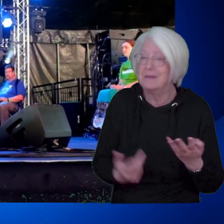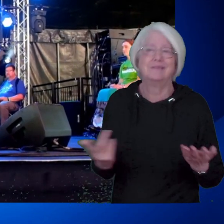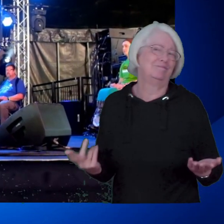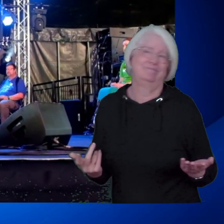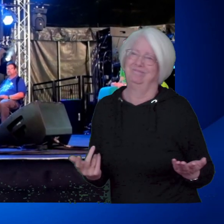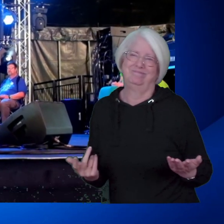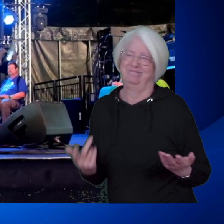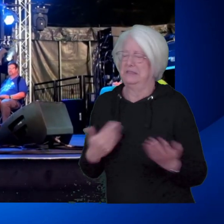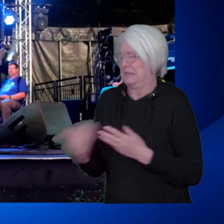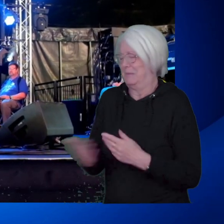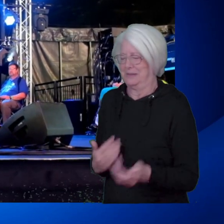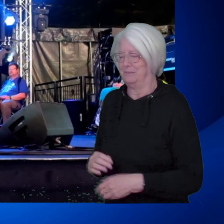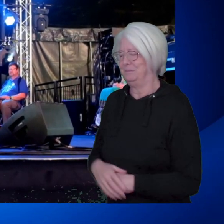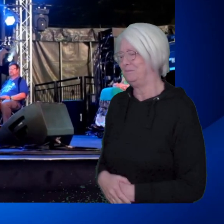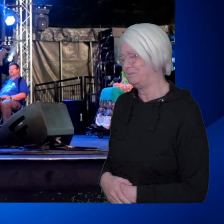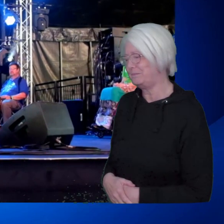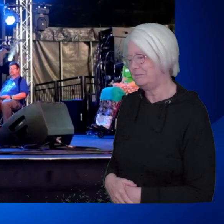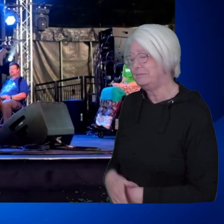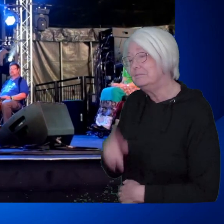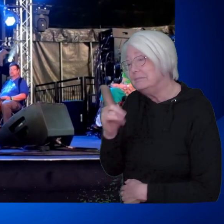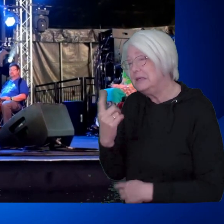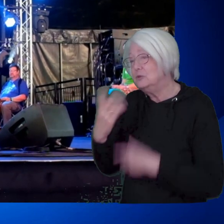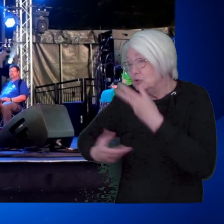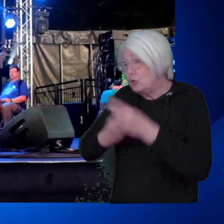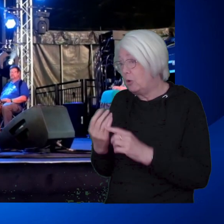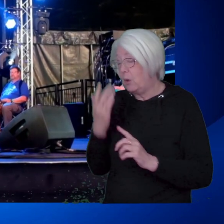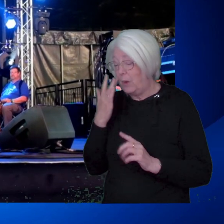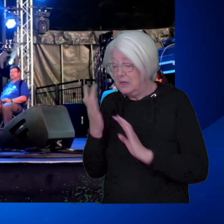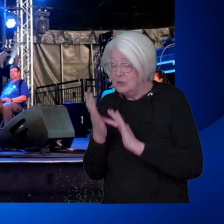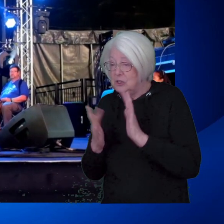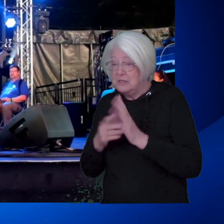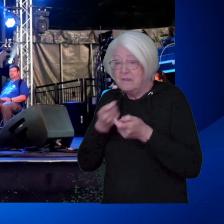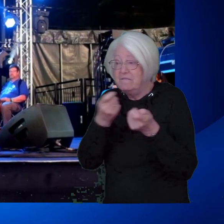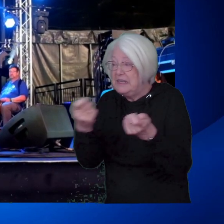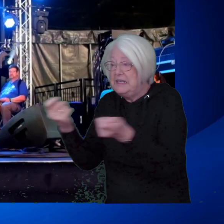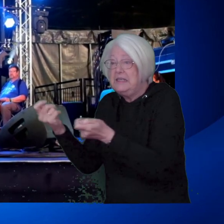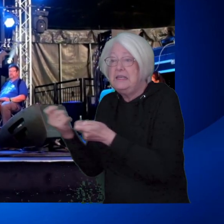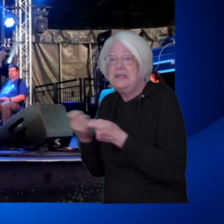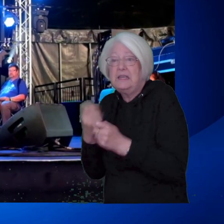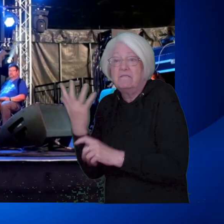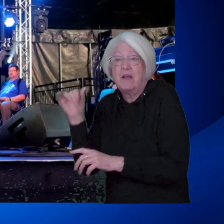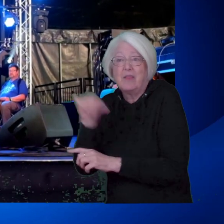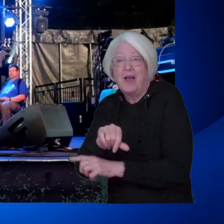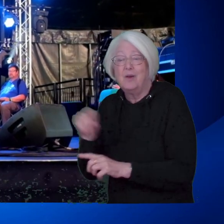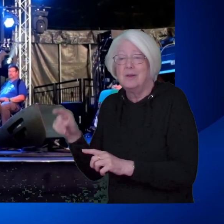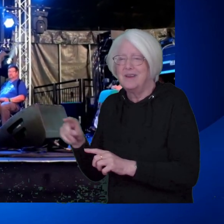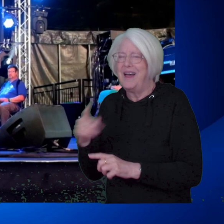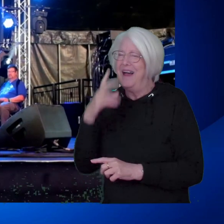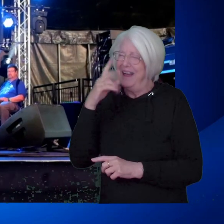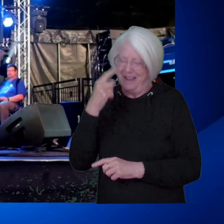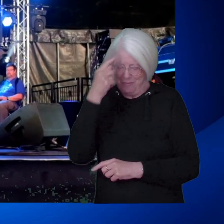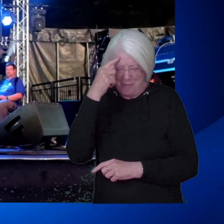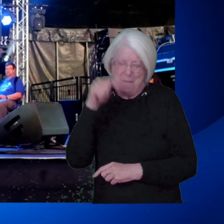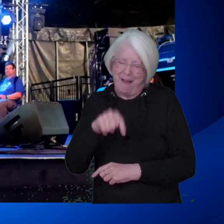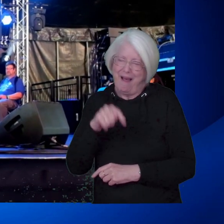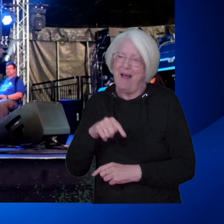In the story when Jesus is feeding many thousands of people, I relate to the boy who